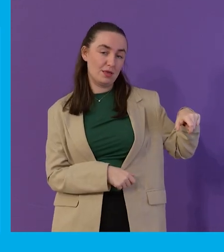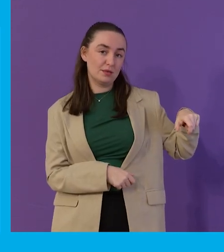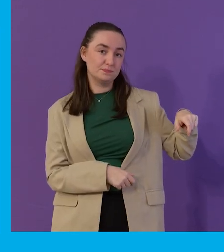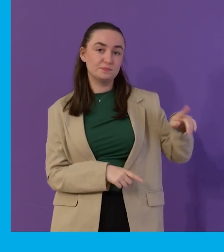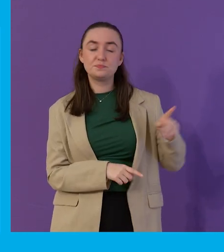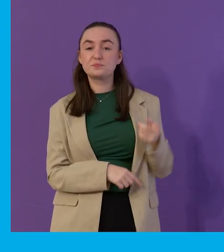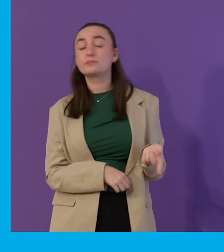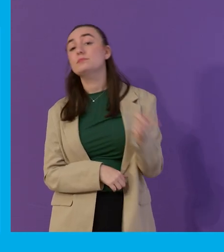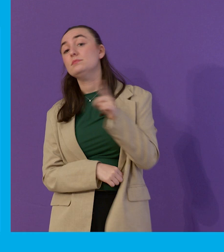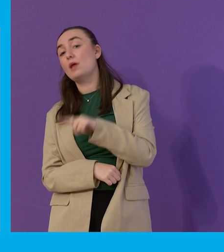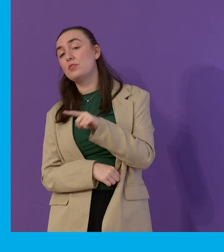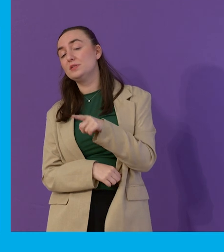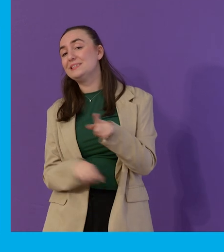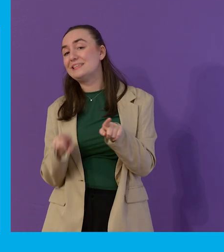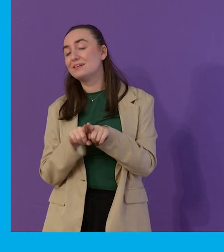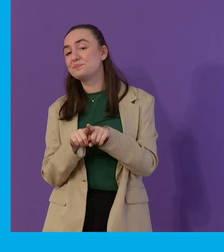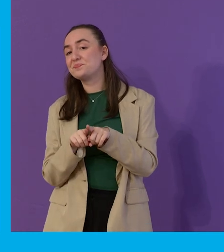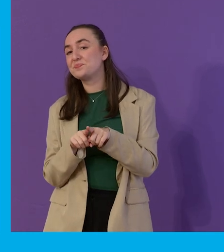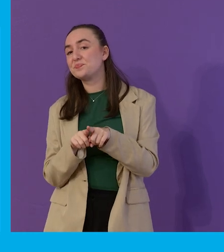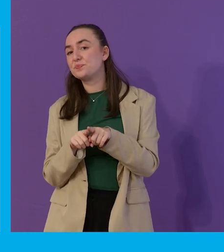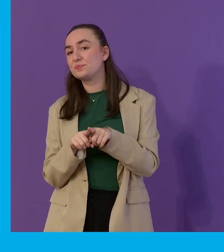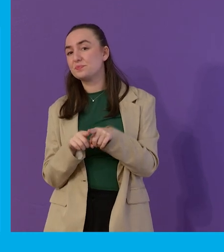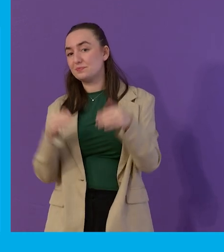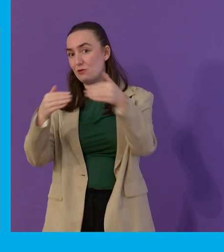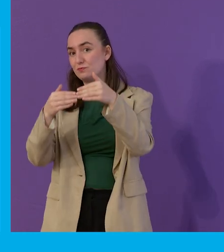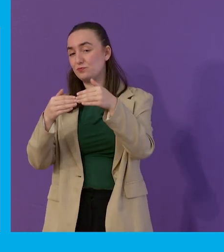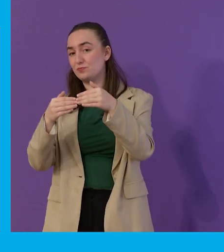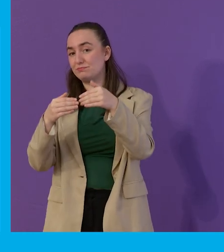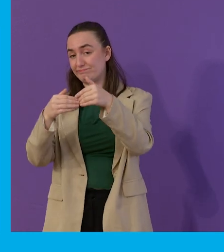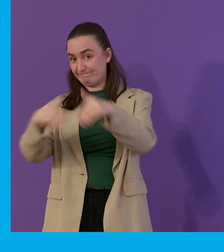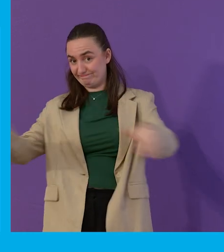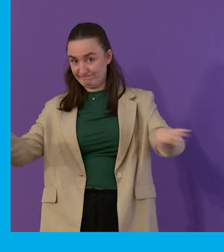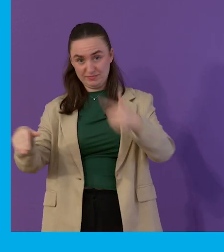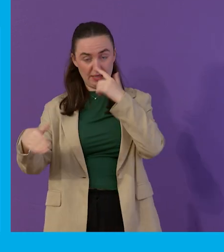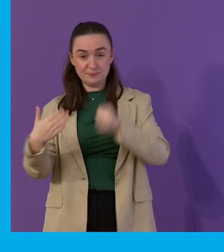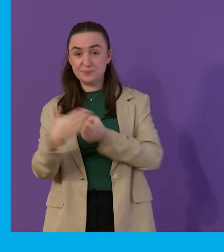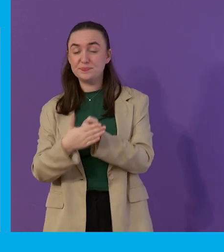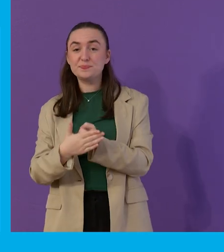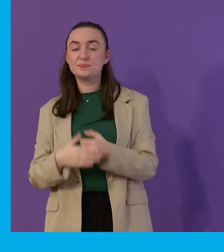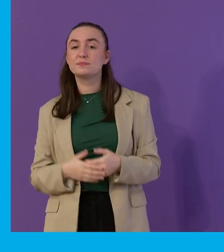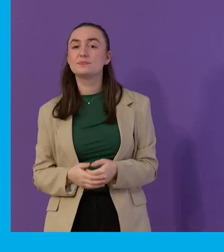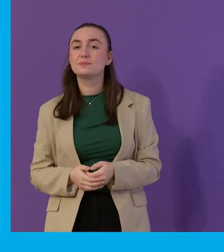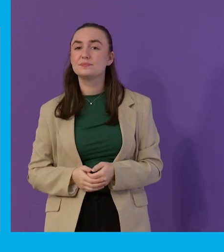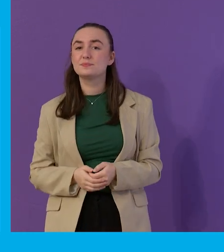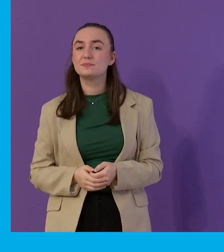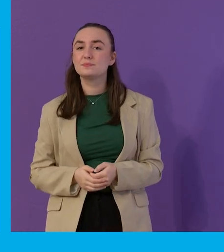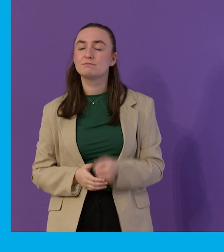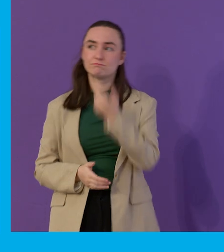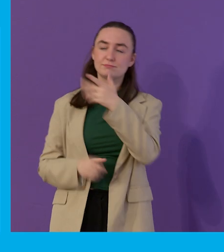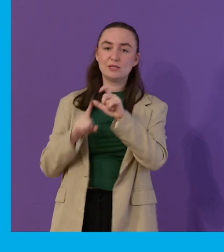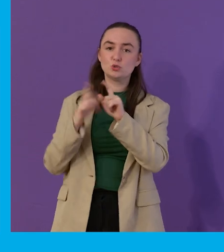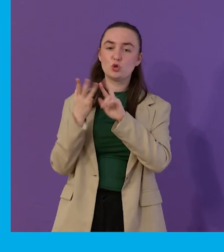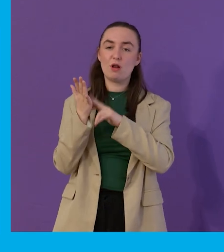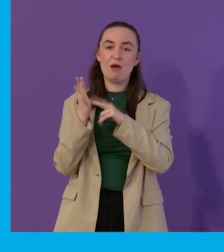government as a bureaucracy that delivers services. Now, you can bring the, you know, Donna talked about the work she did in